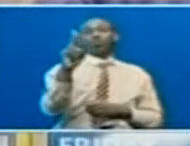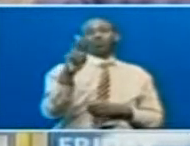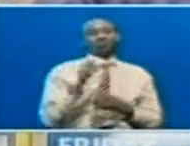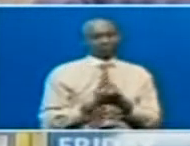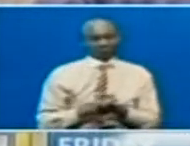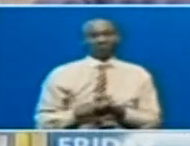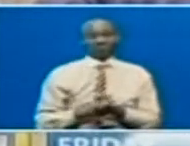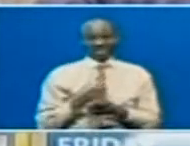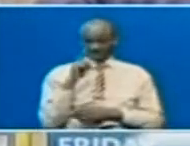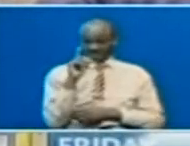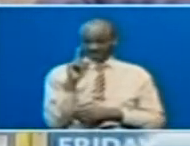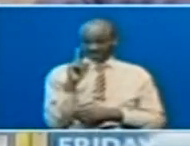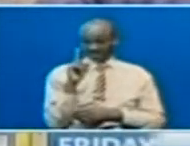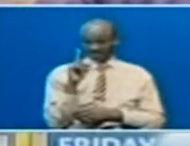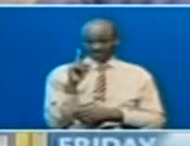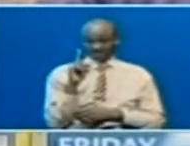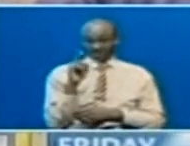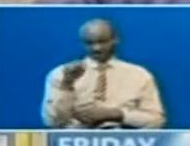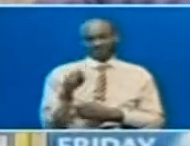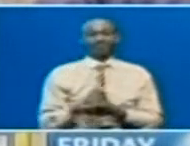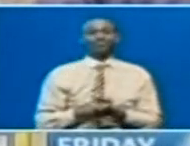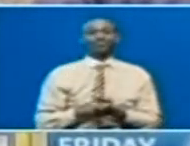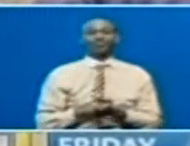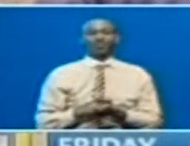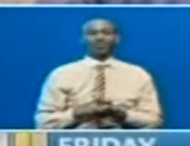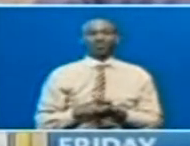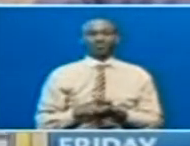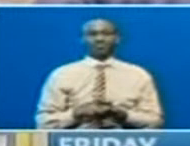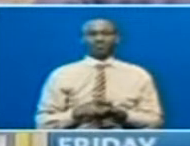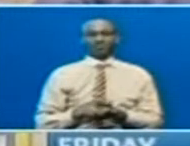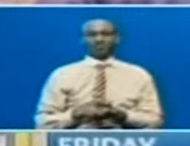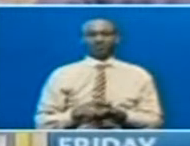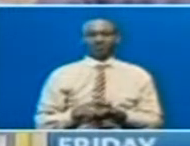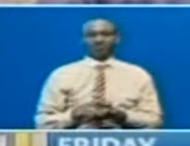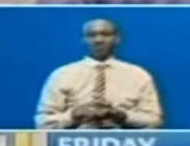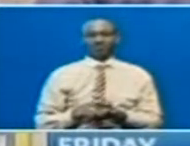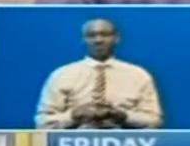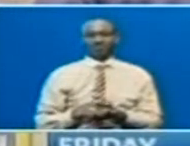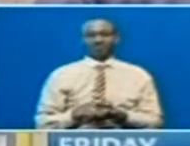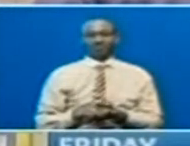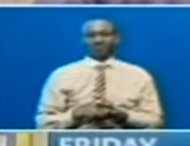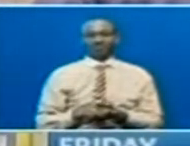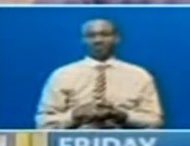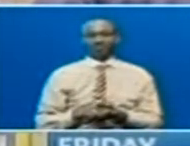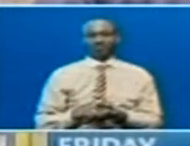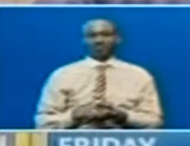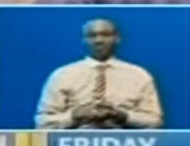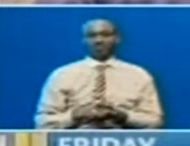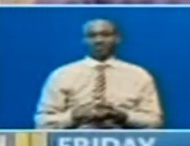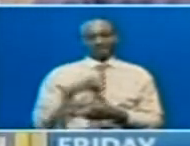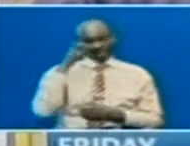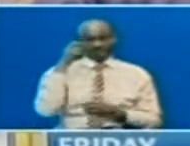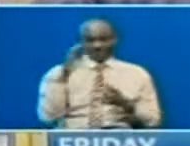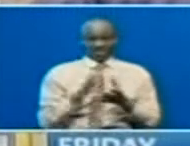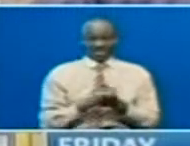Duodenum. Is that right? Yes. Okay, Willis. We say duodenum. Okay, Willis.